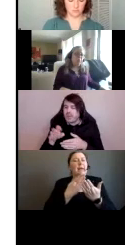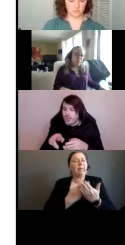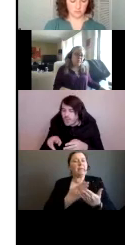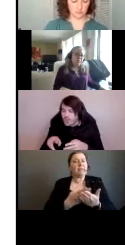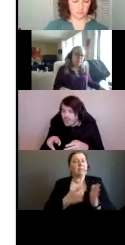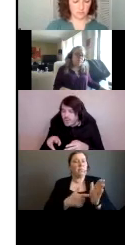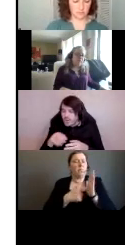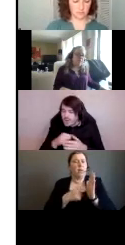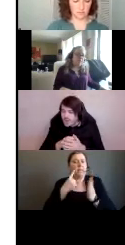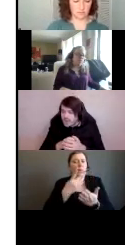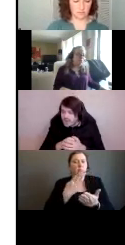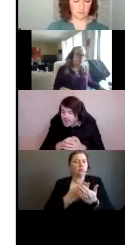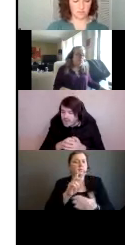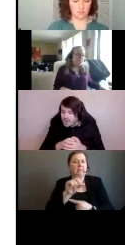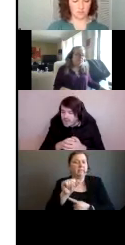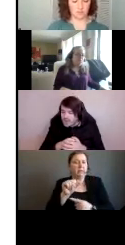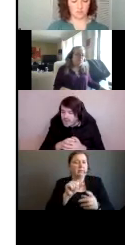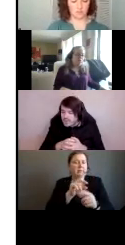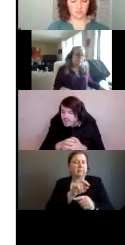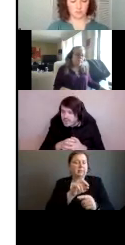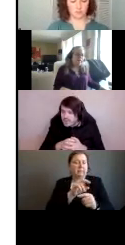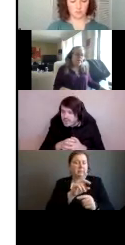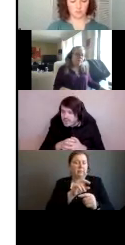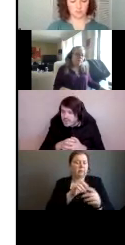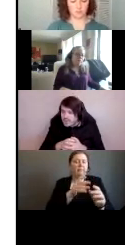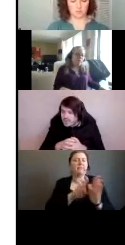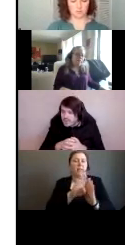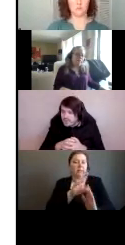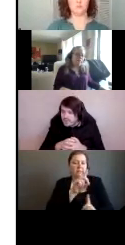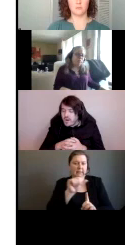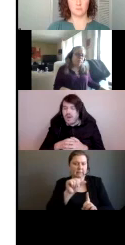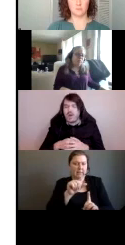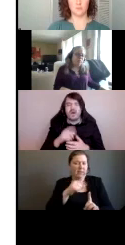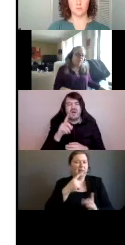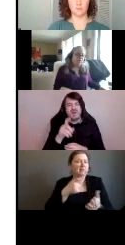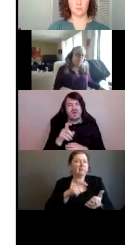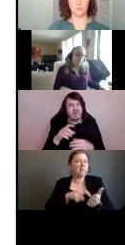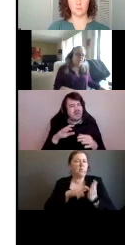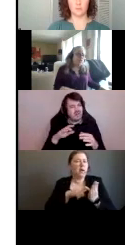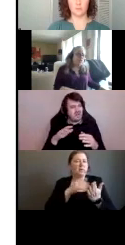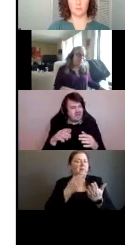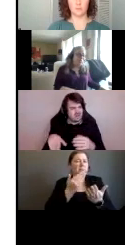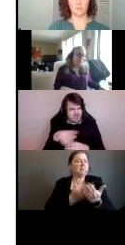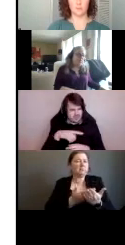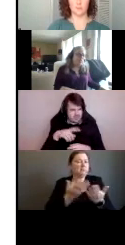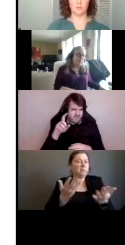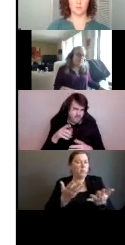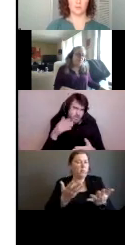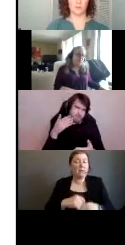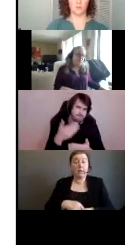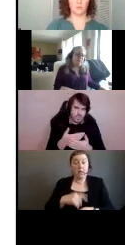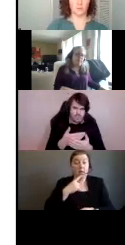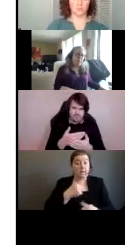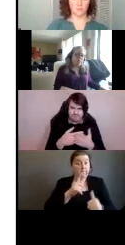prove developmental disability in order to be able to schedule an appointment as part of phase 2? Will the second appointment be scheduled when the